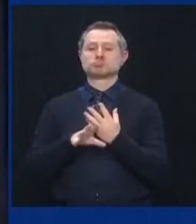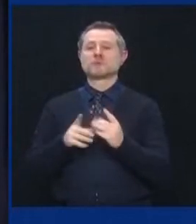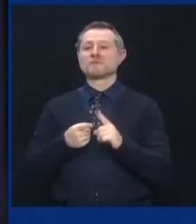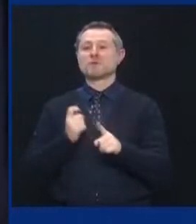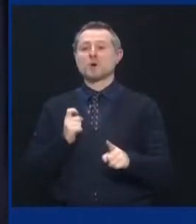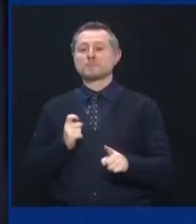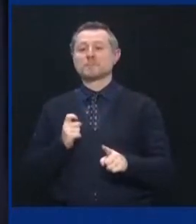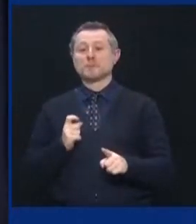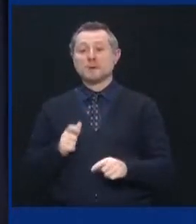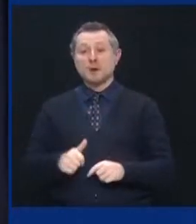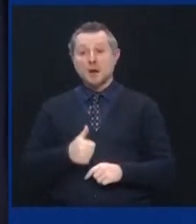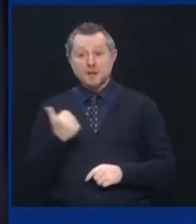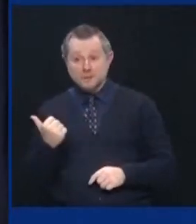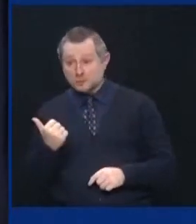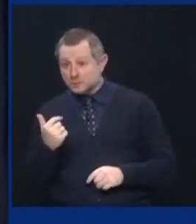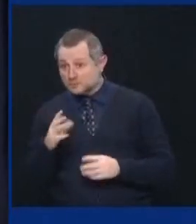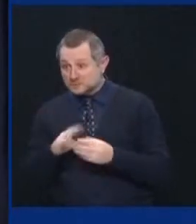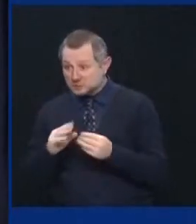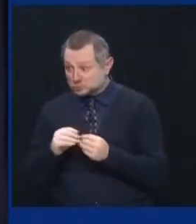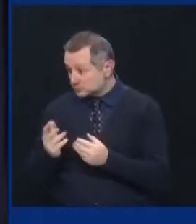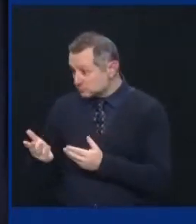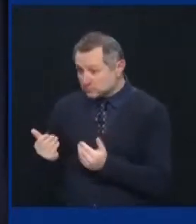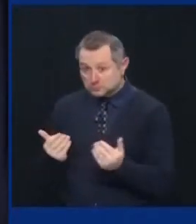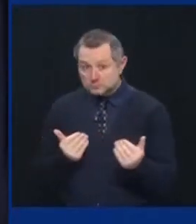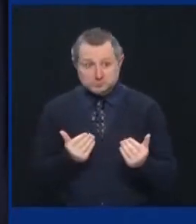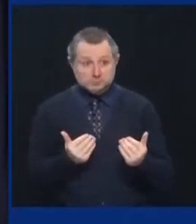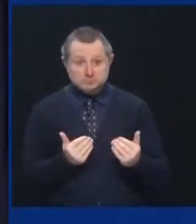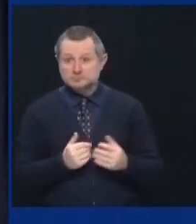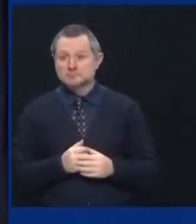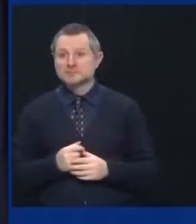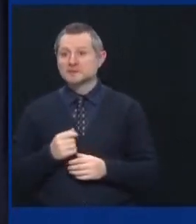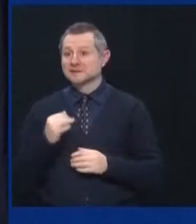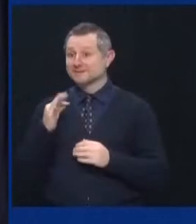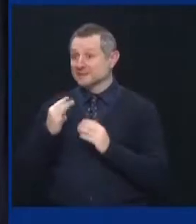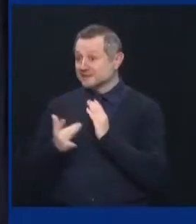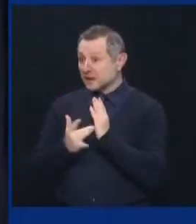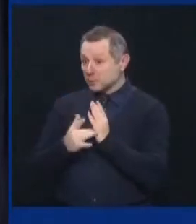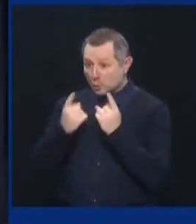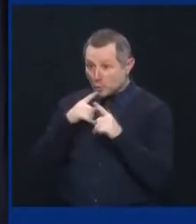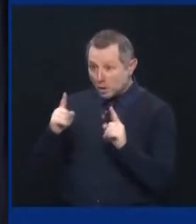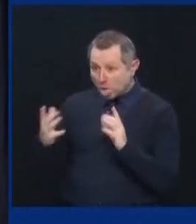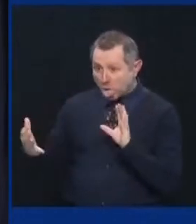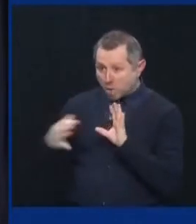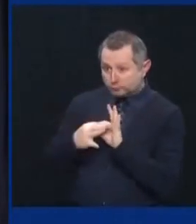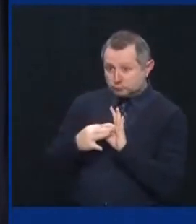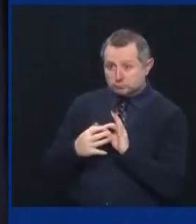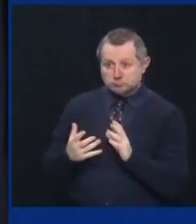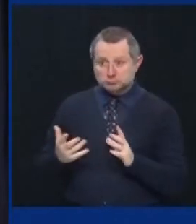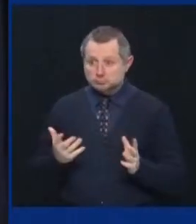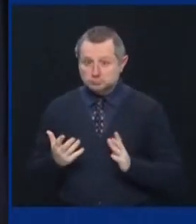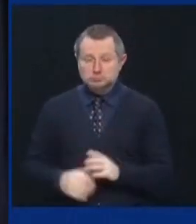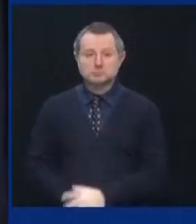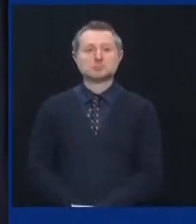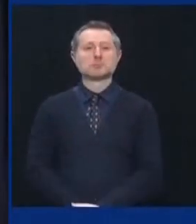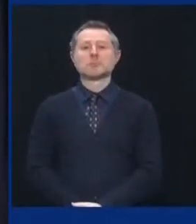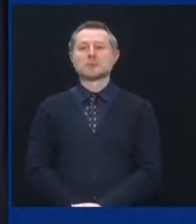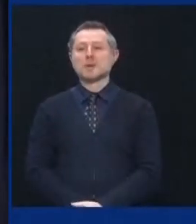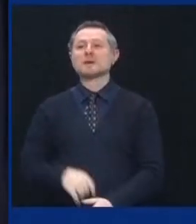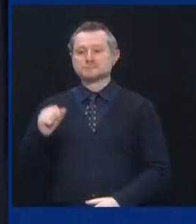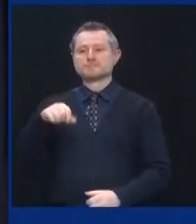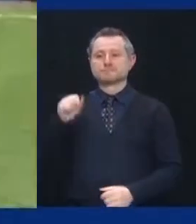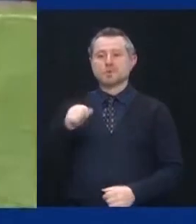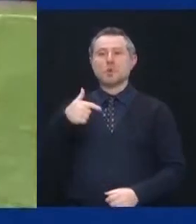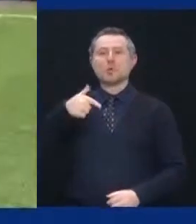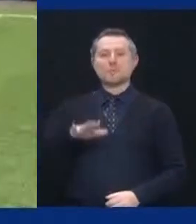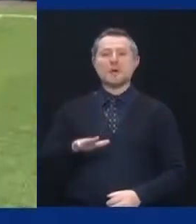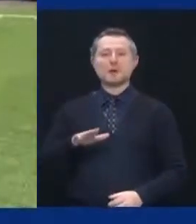we have another special message, I think, if the technology works. I'm excited to let you guys know we are going to be